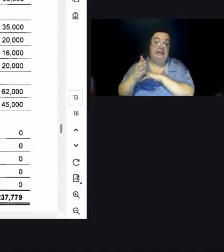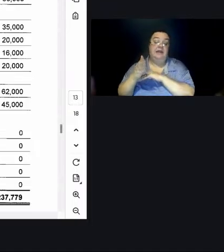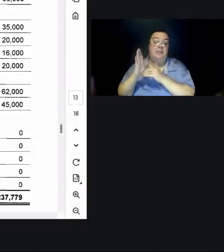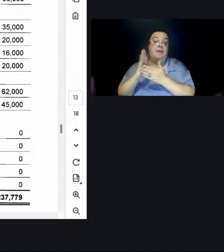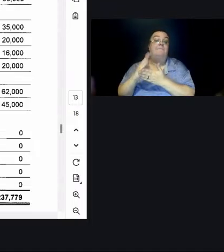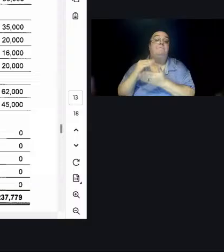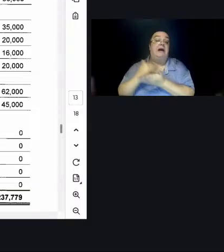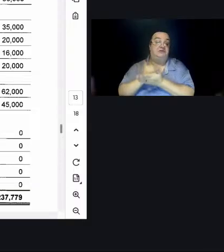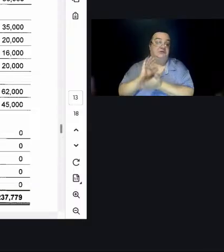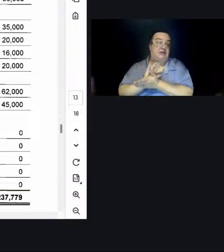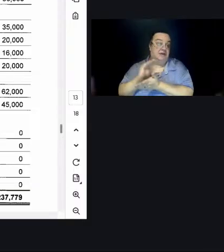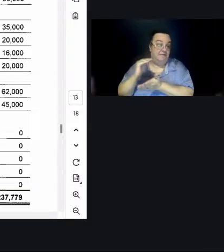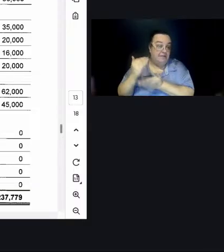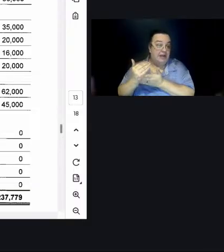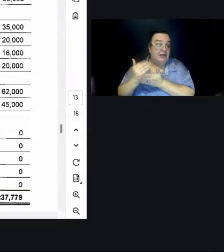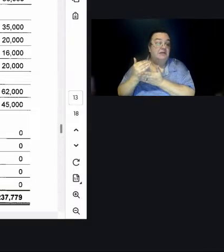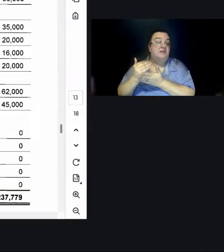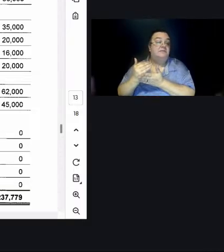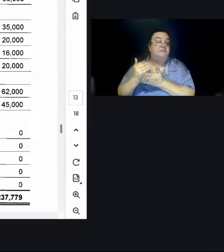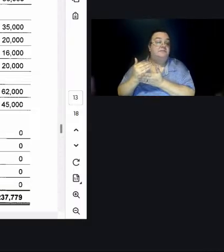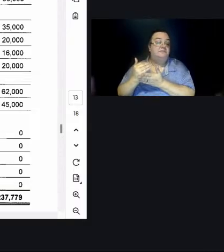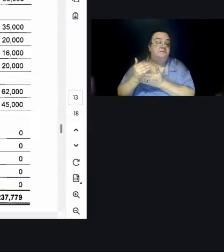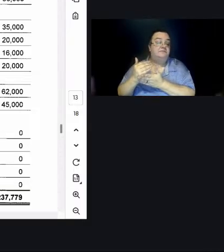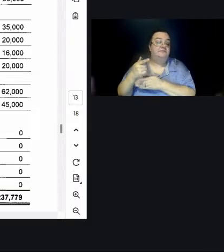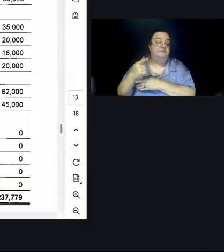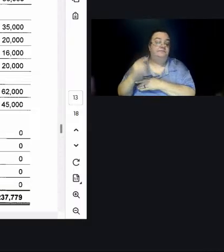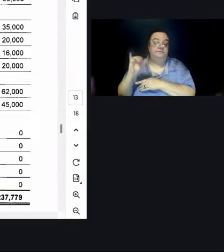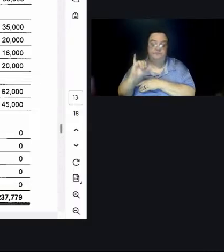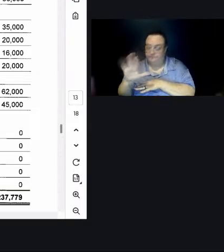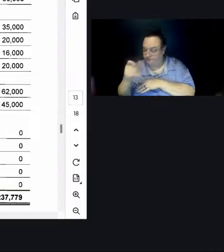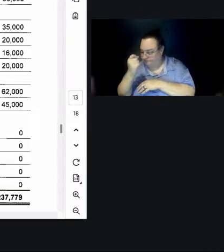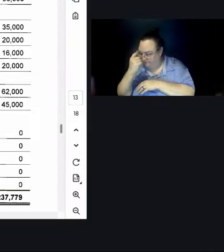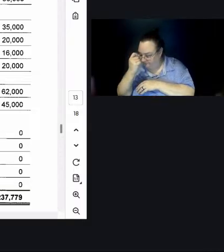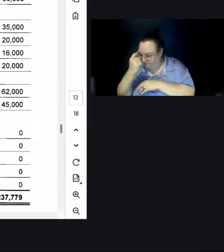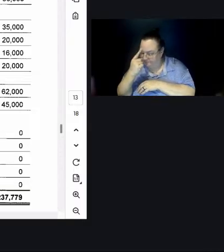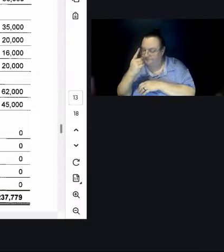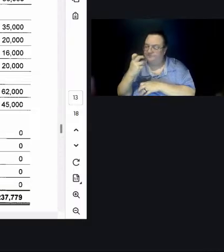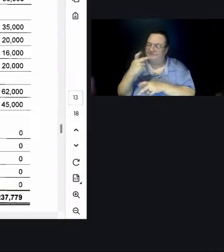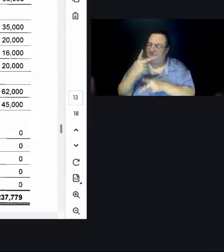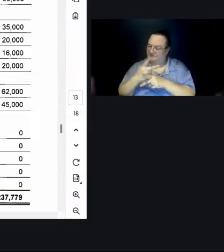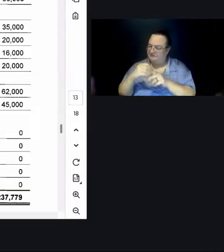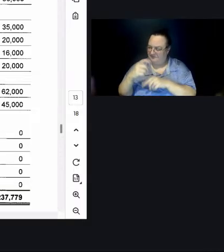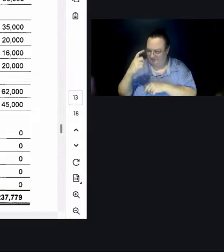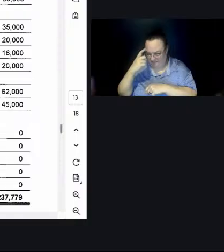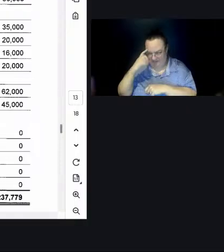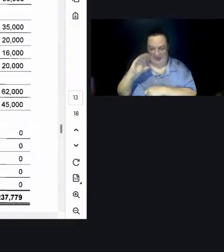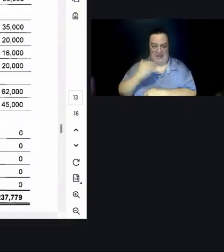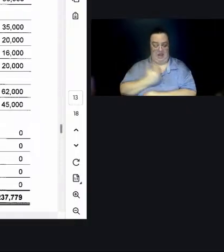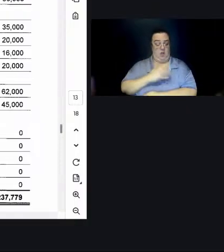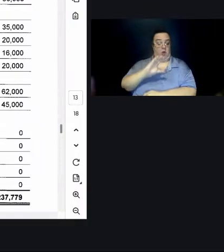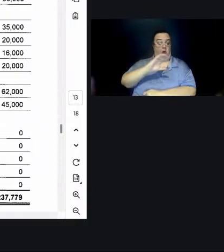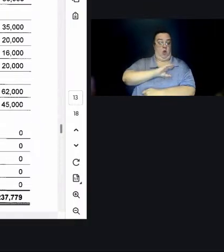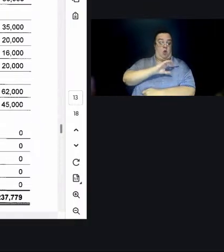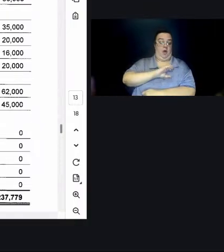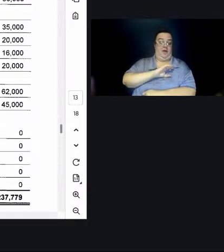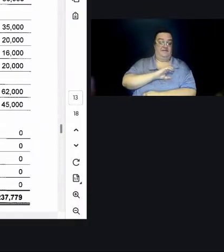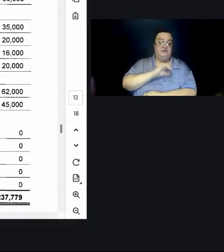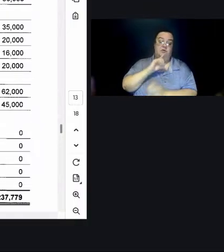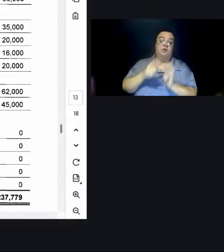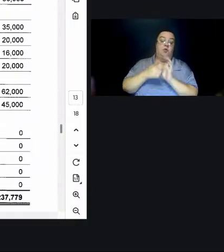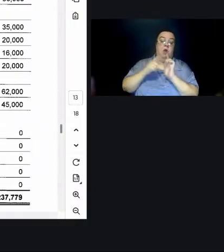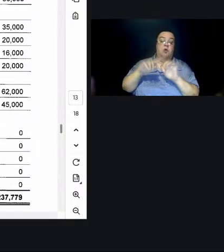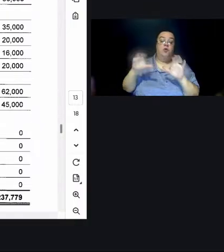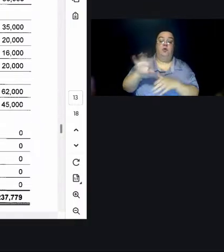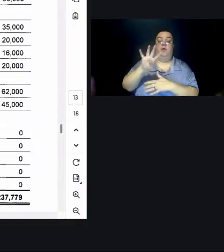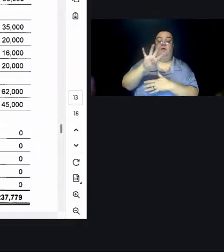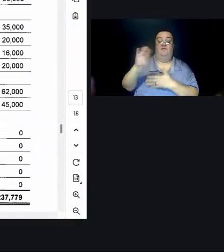budgeted amount. It also, keep in mind that our officers are required to do 40 hours